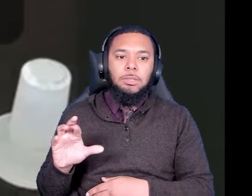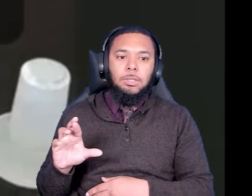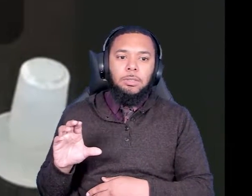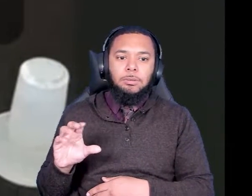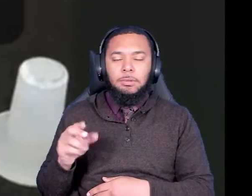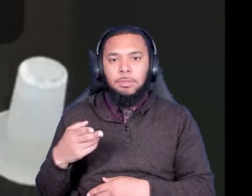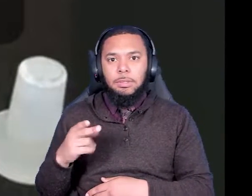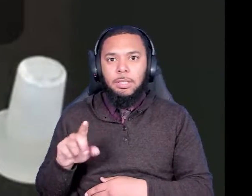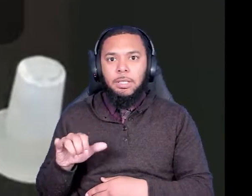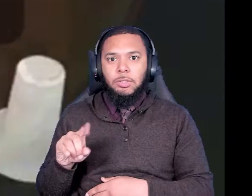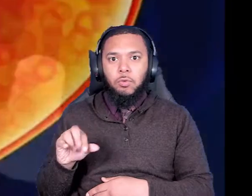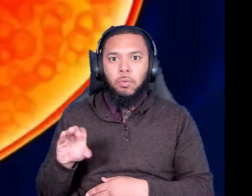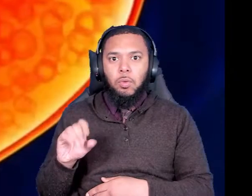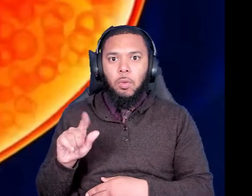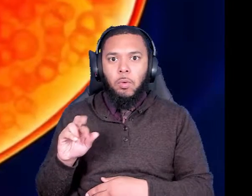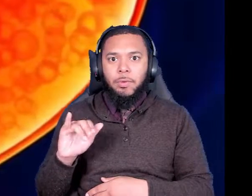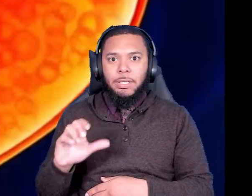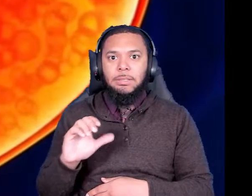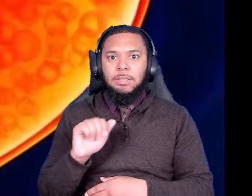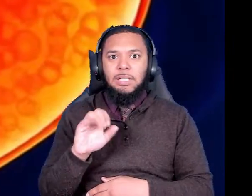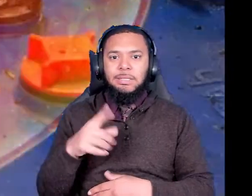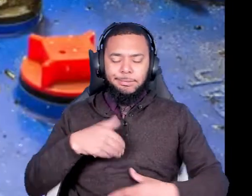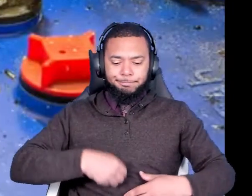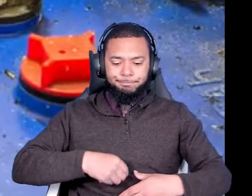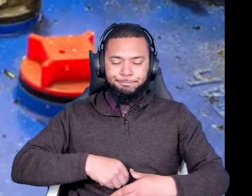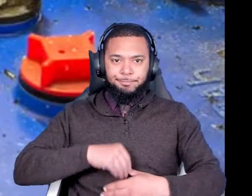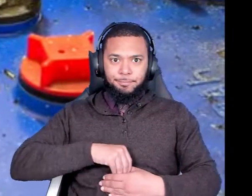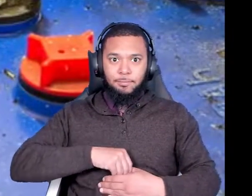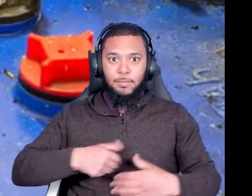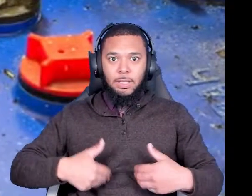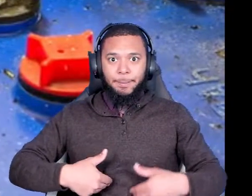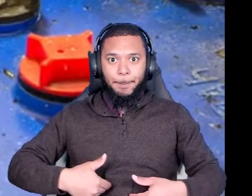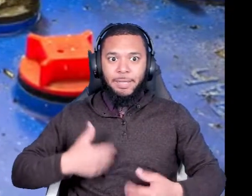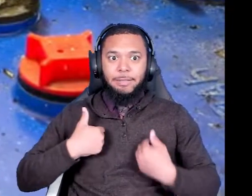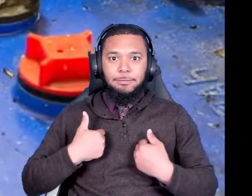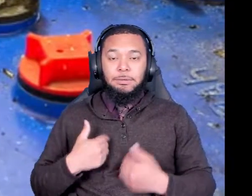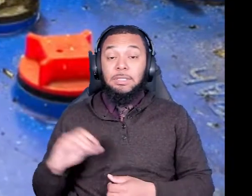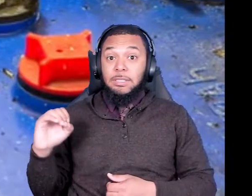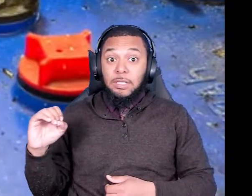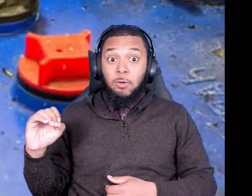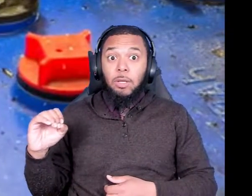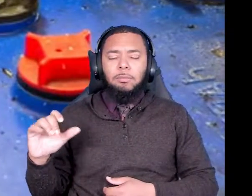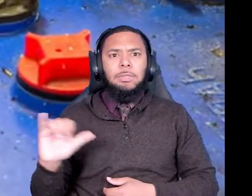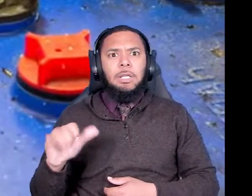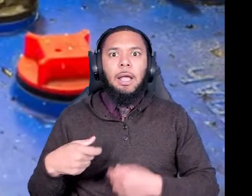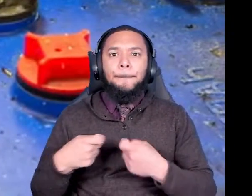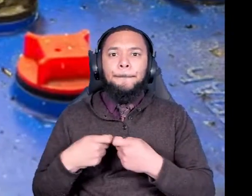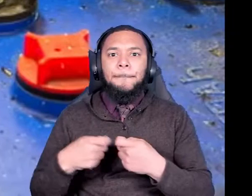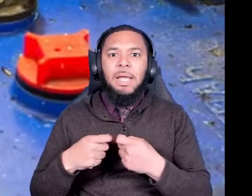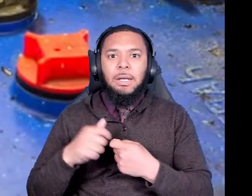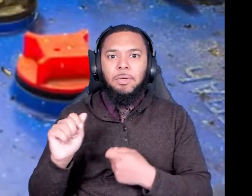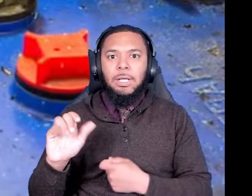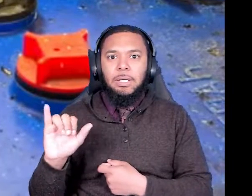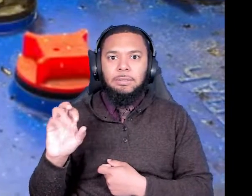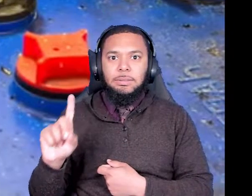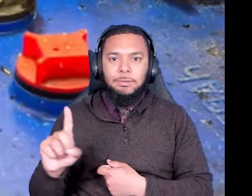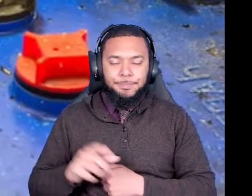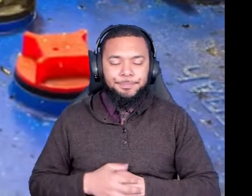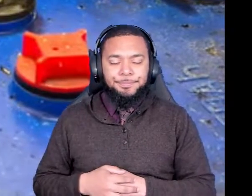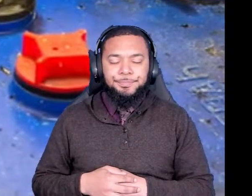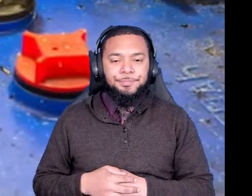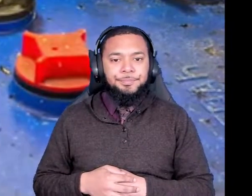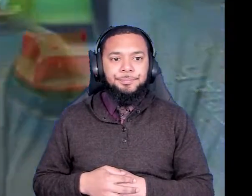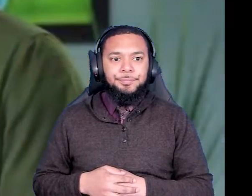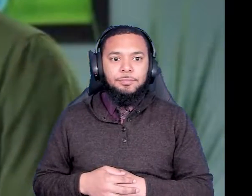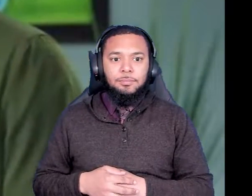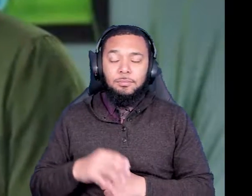hydrochloric acid, which is what we find in our stomach. And down there at 0, really acidic would be like a battery, right? The acid that we find in a battery, which if